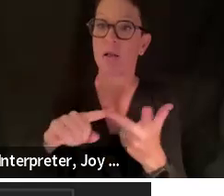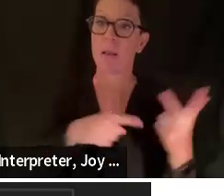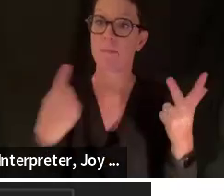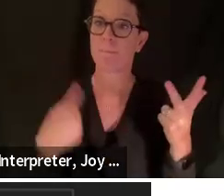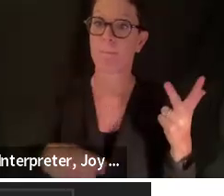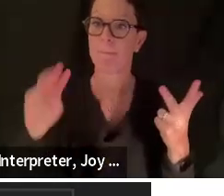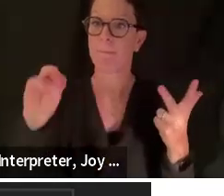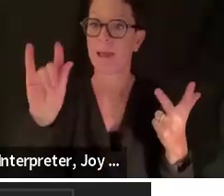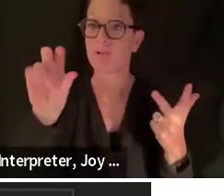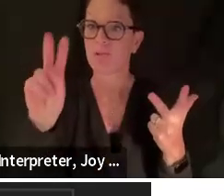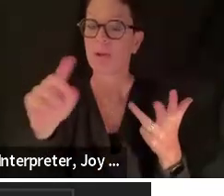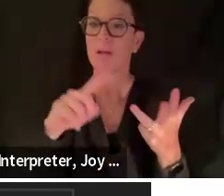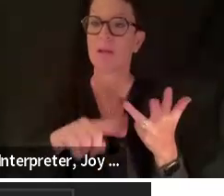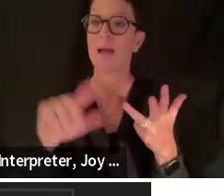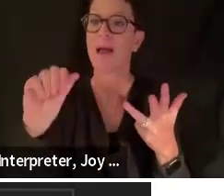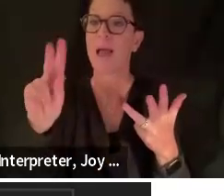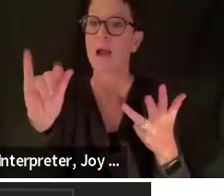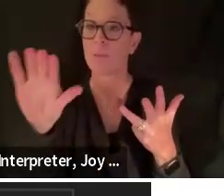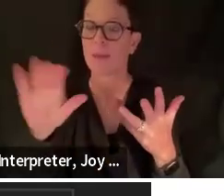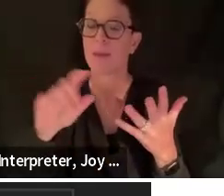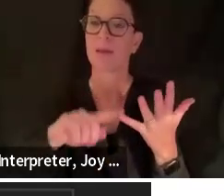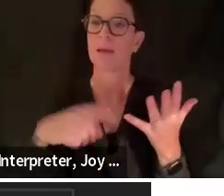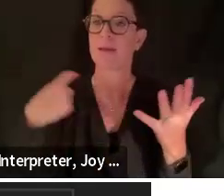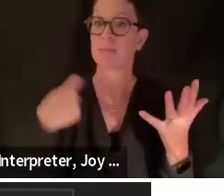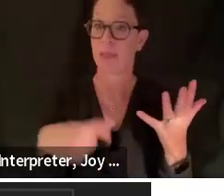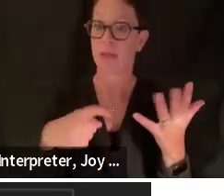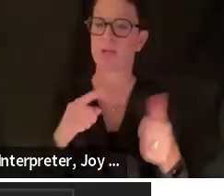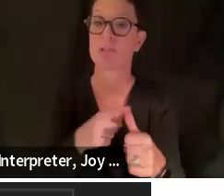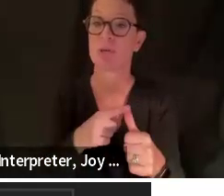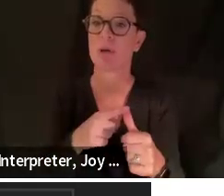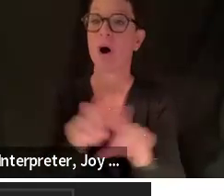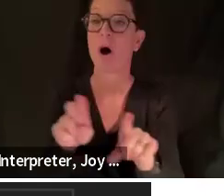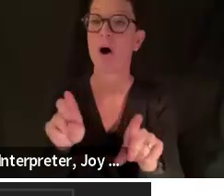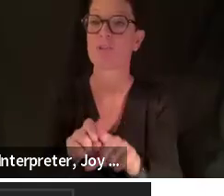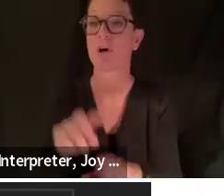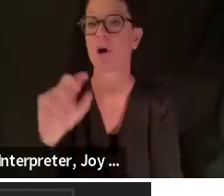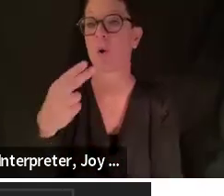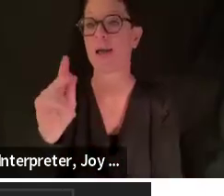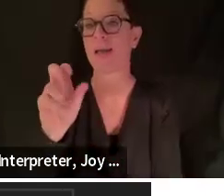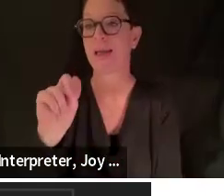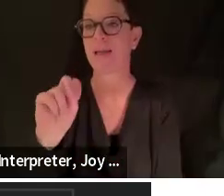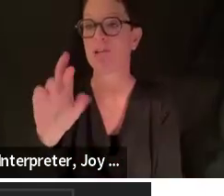Mandarin, Arabic, Spanish, and also Haitian Creole.